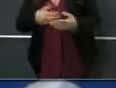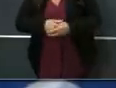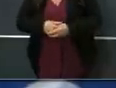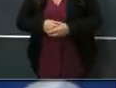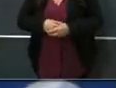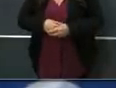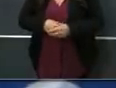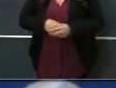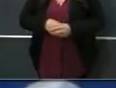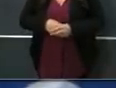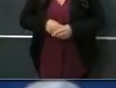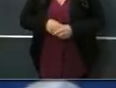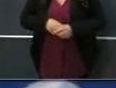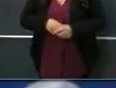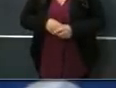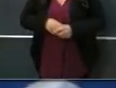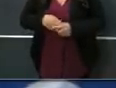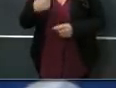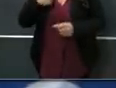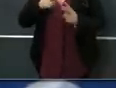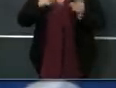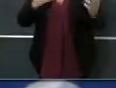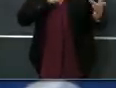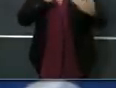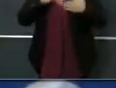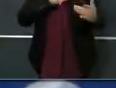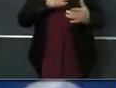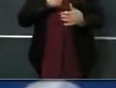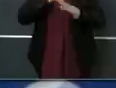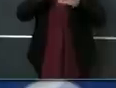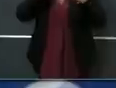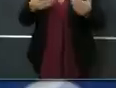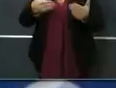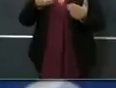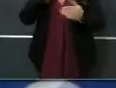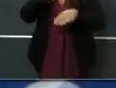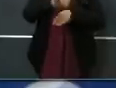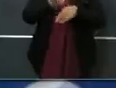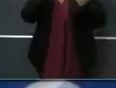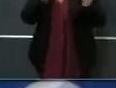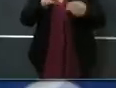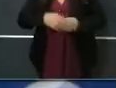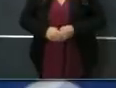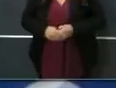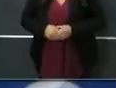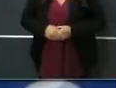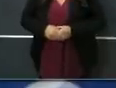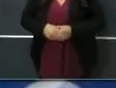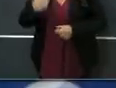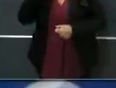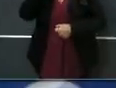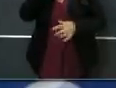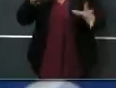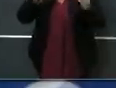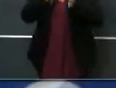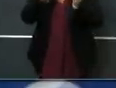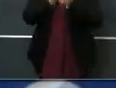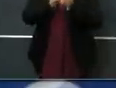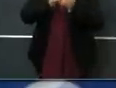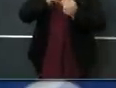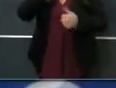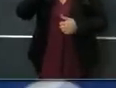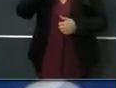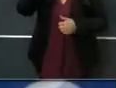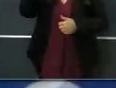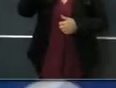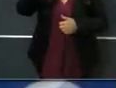this that we are deeply concerned about and deeply focused on as well. I'll be meeting with the Black Caucus in a Zoom